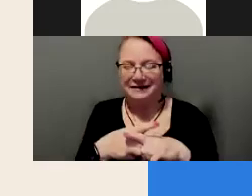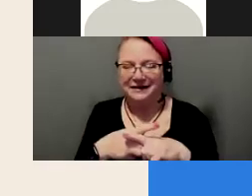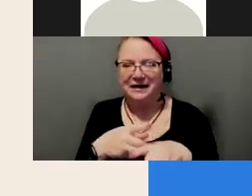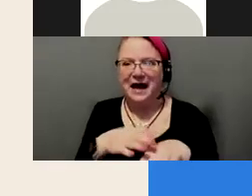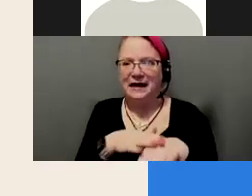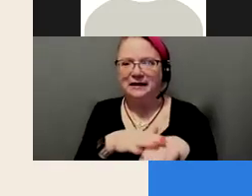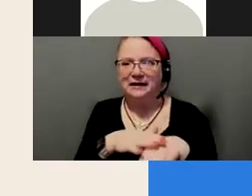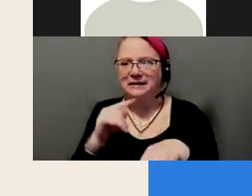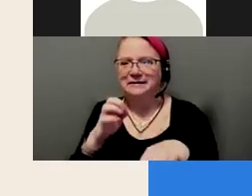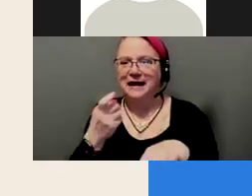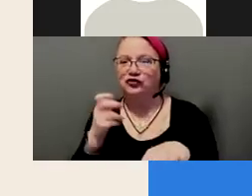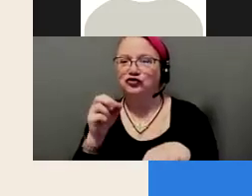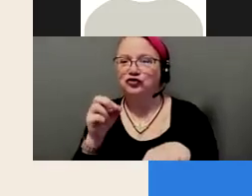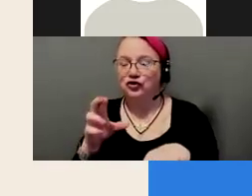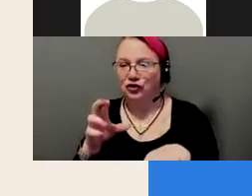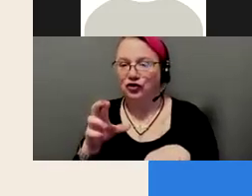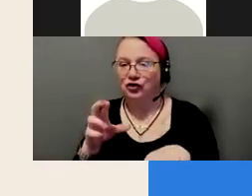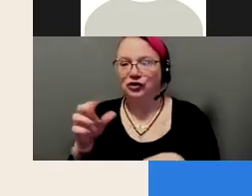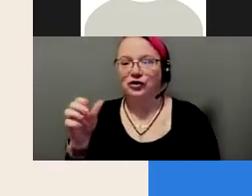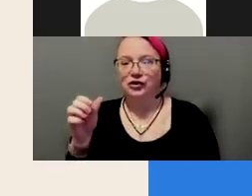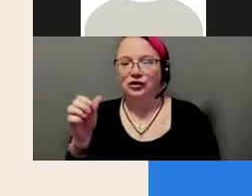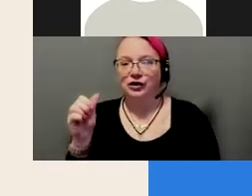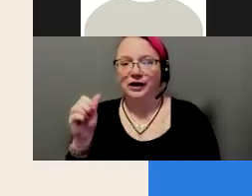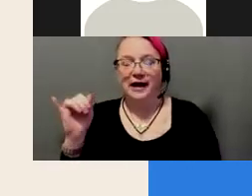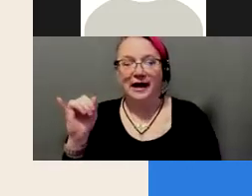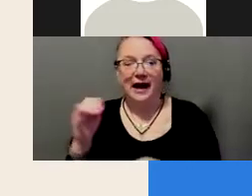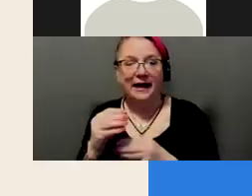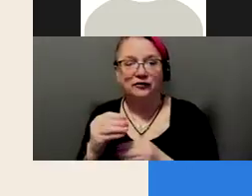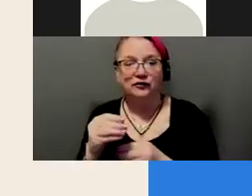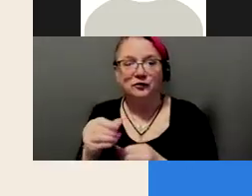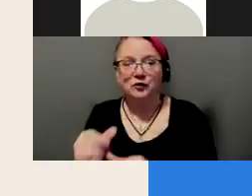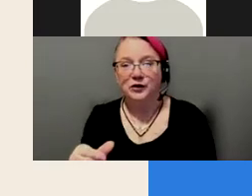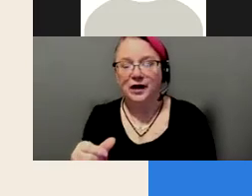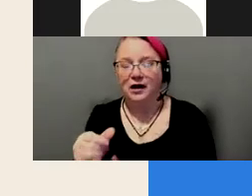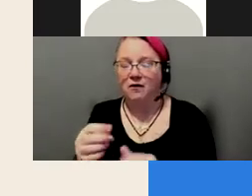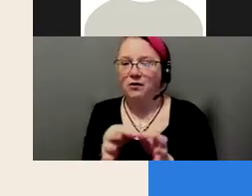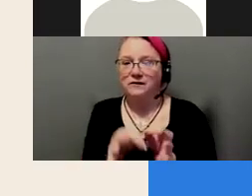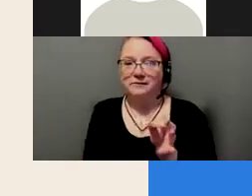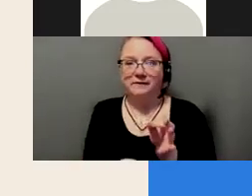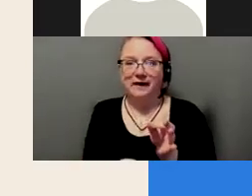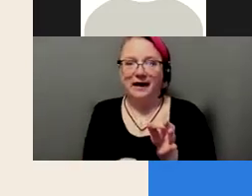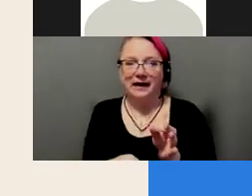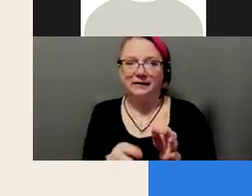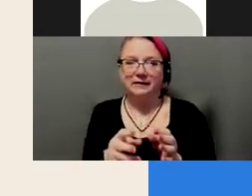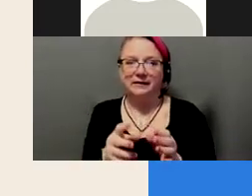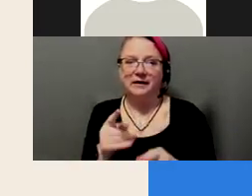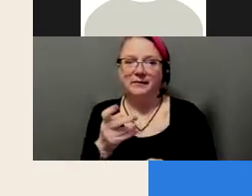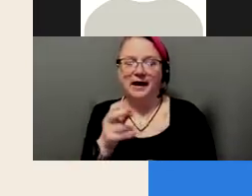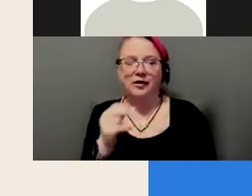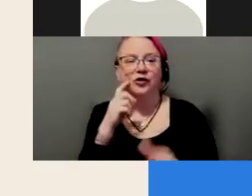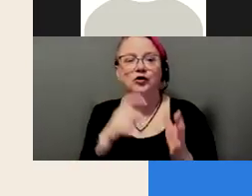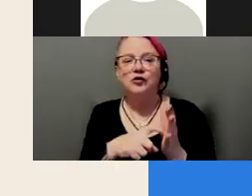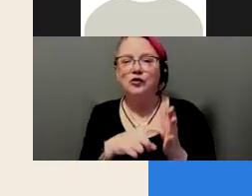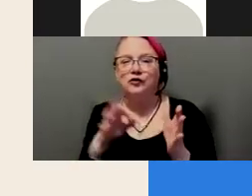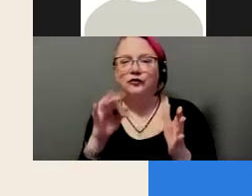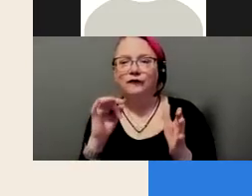here. AI has a way of just smoothing things out sometimes or simplifying a texture or pattern. Notice how the frog's